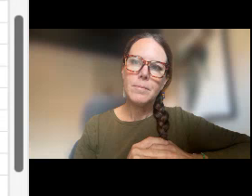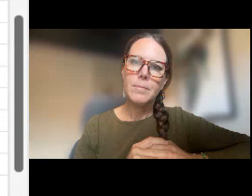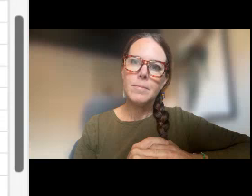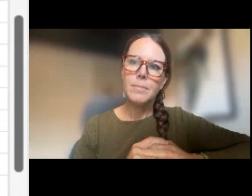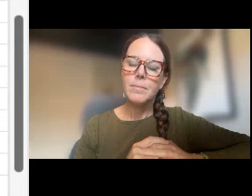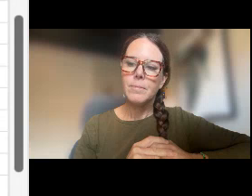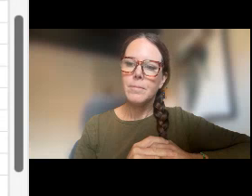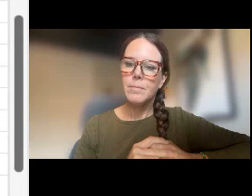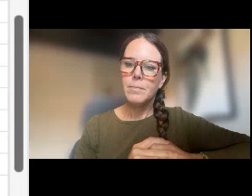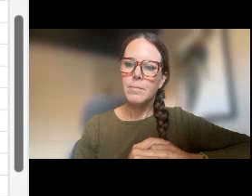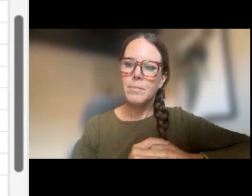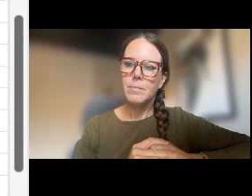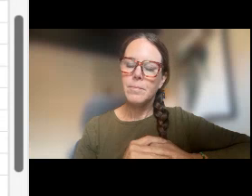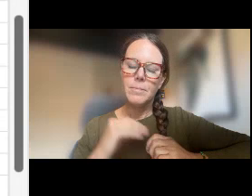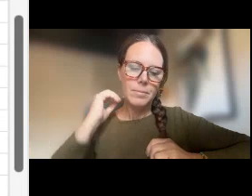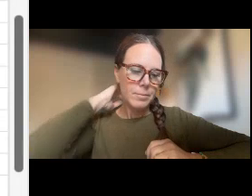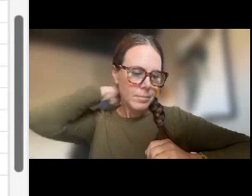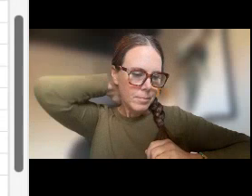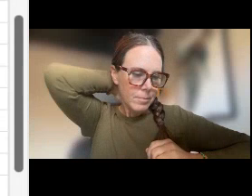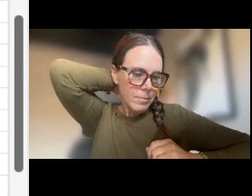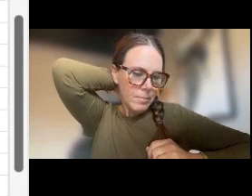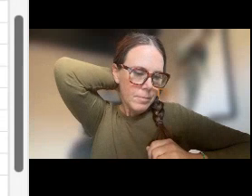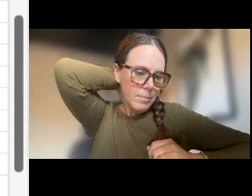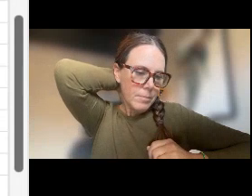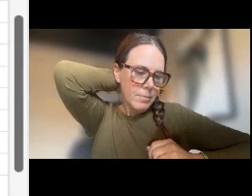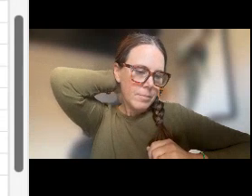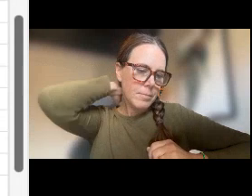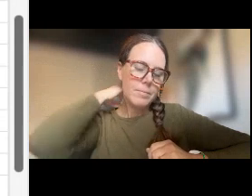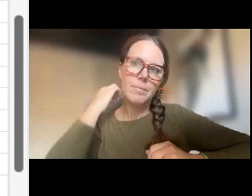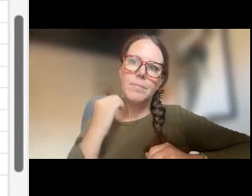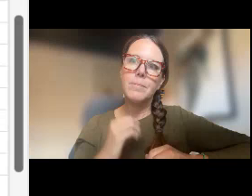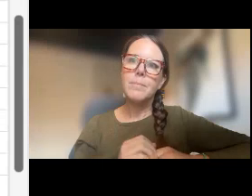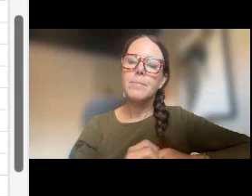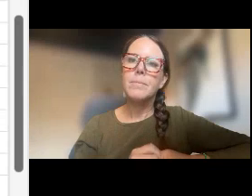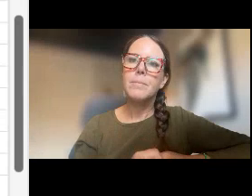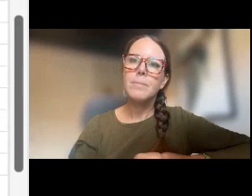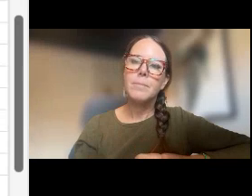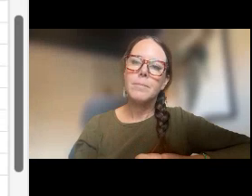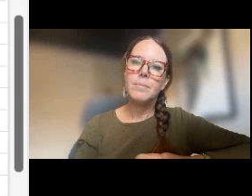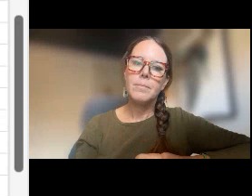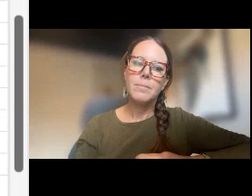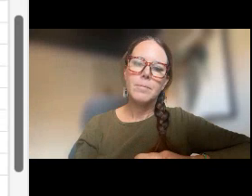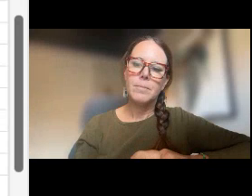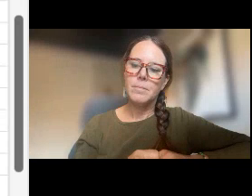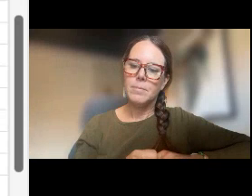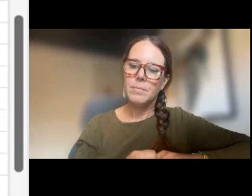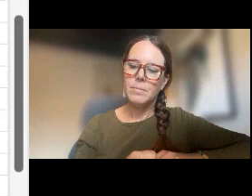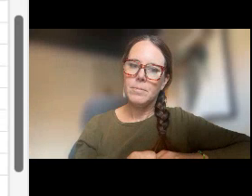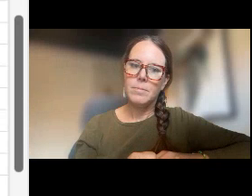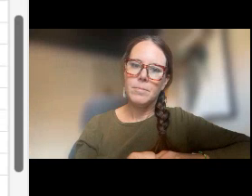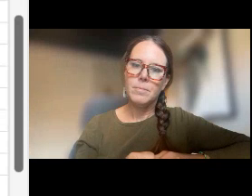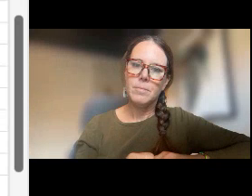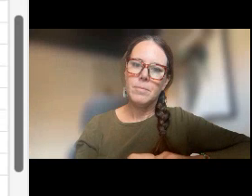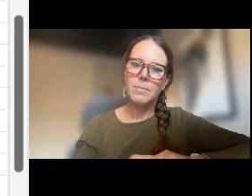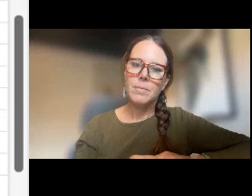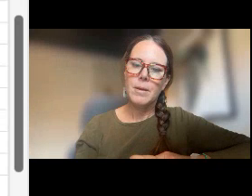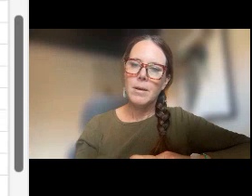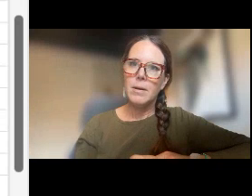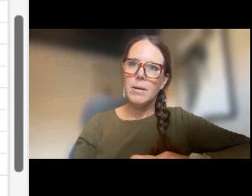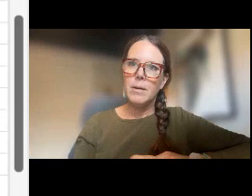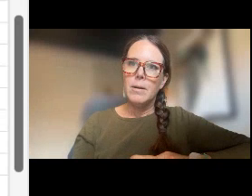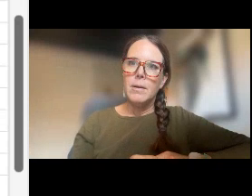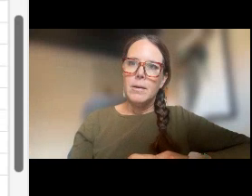about donating to different organizations that Craig Stein's family had selected. I think it included